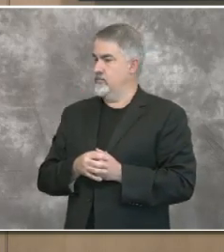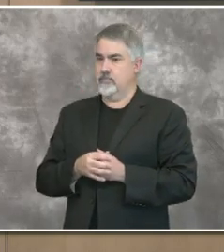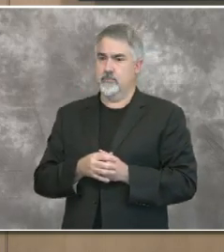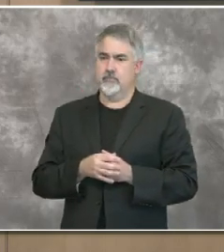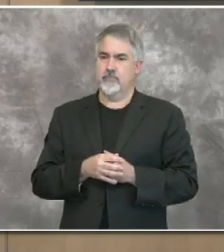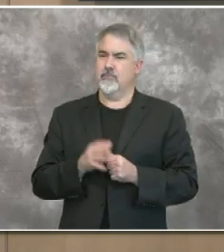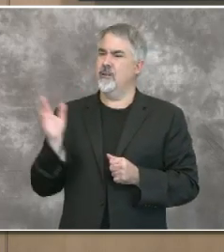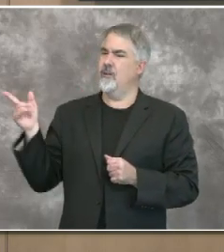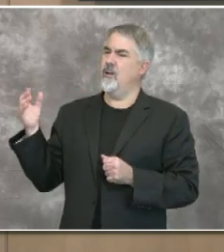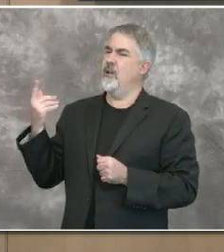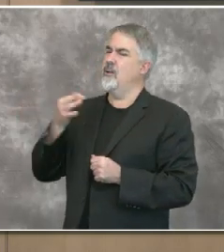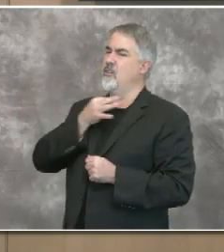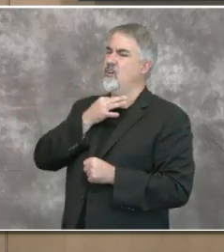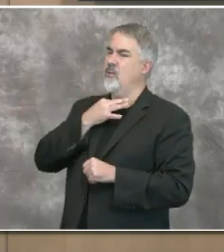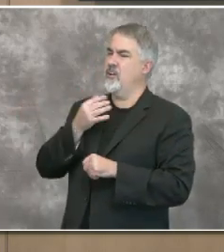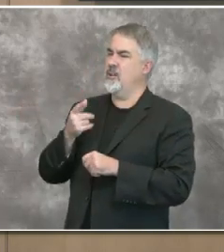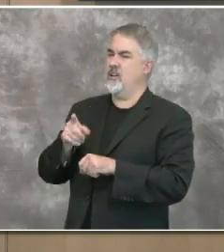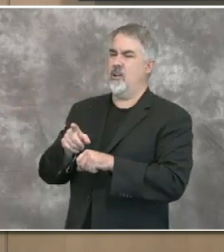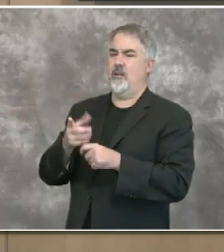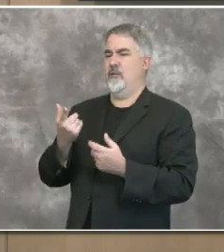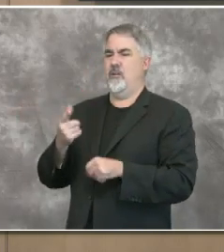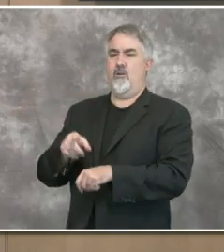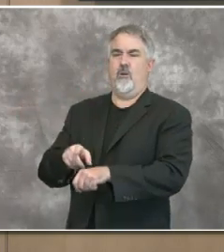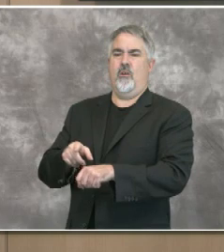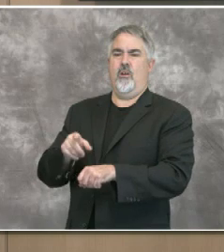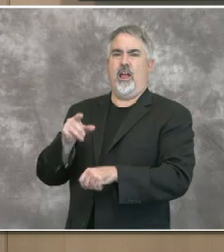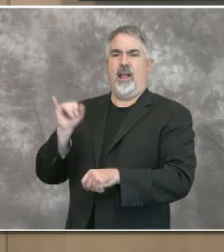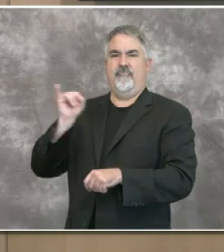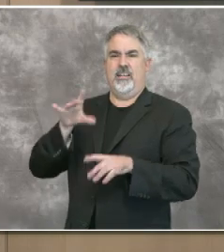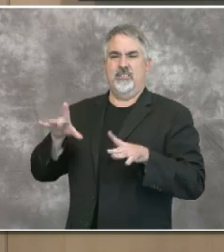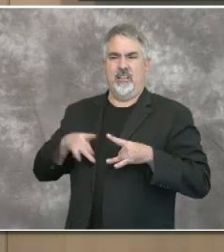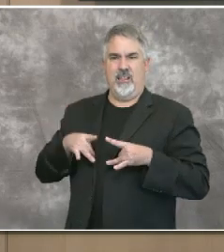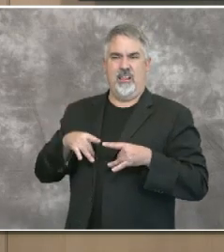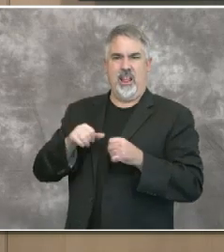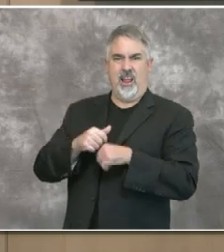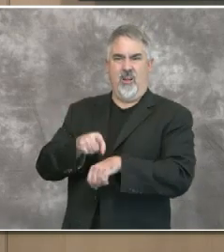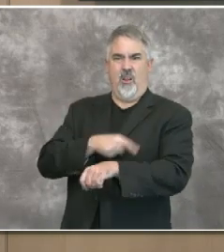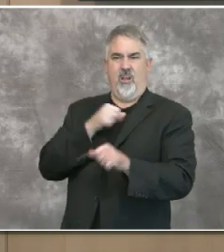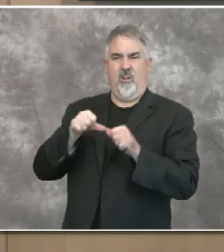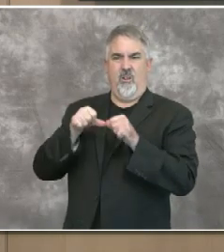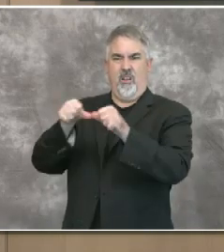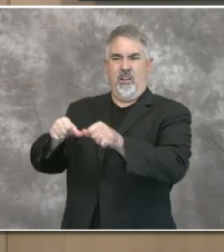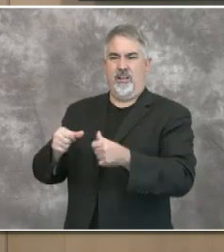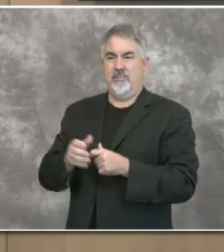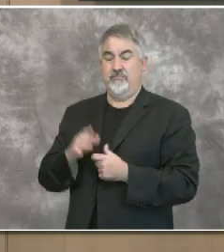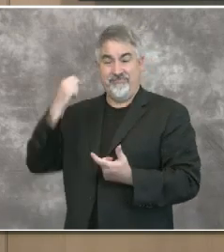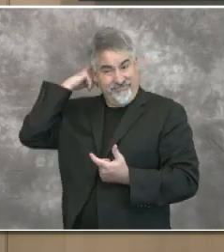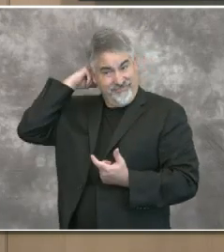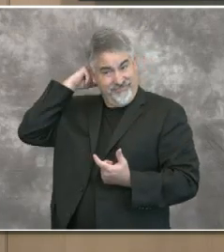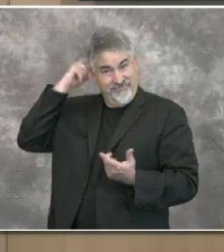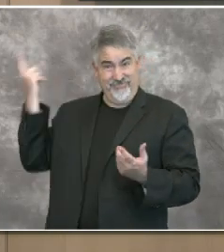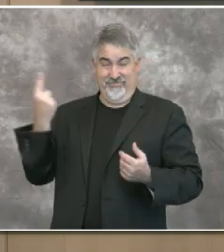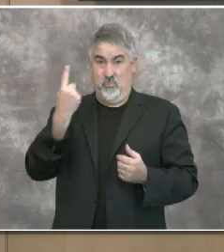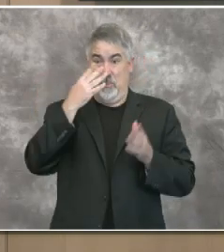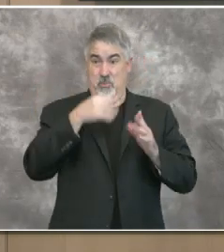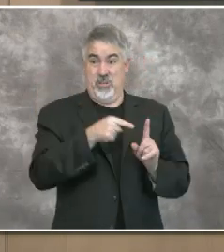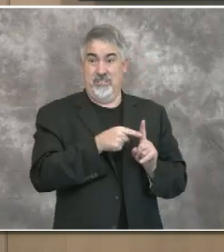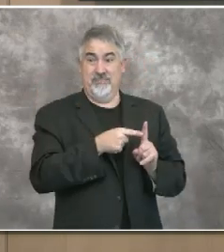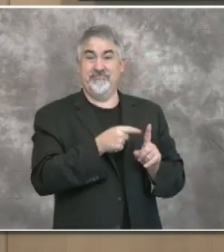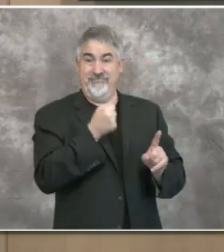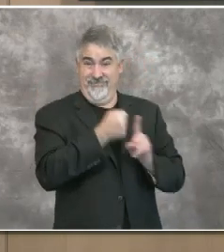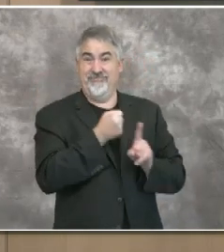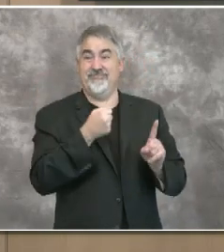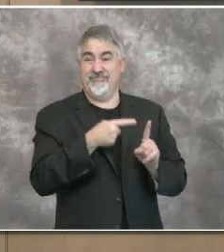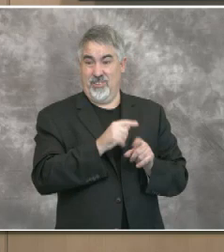far? Well, the chain of infection in terms of just one individual who is linked